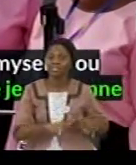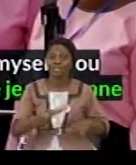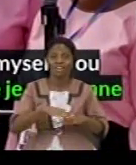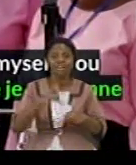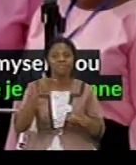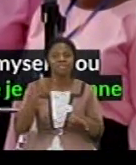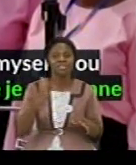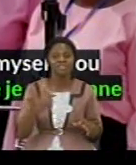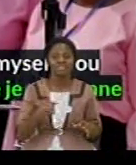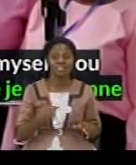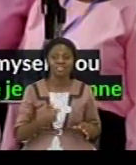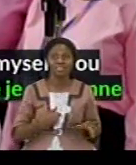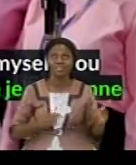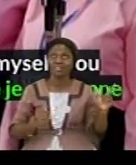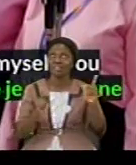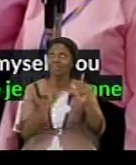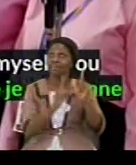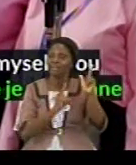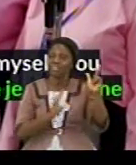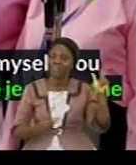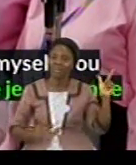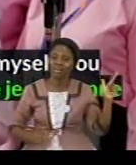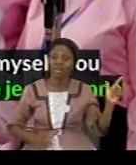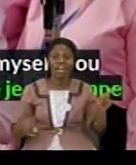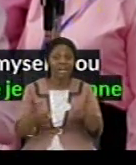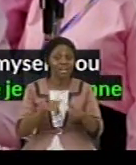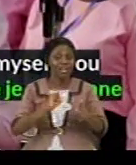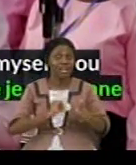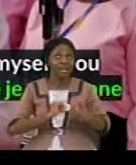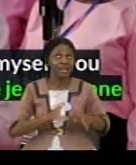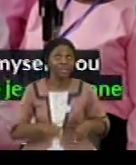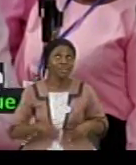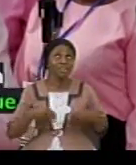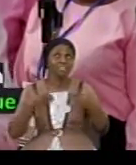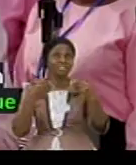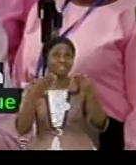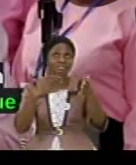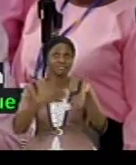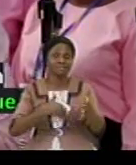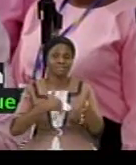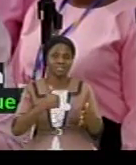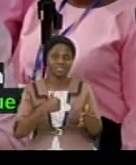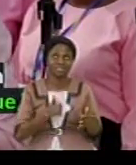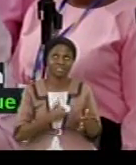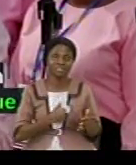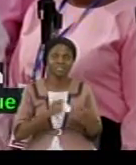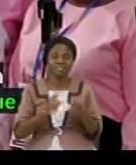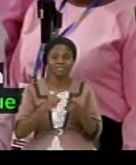Have mercy on me.